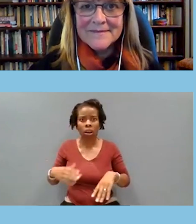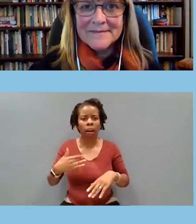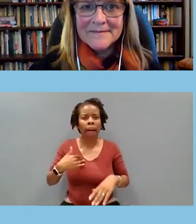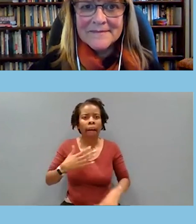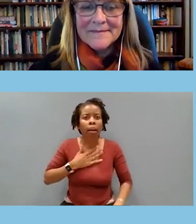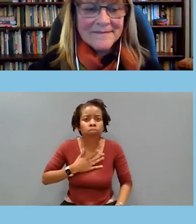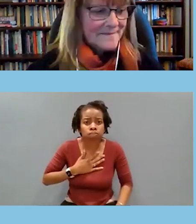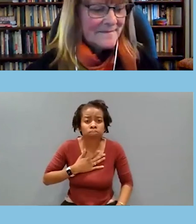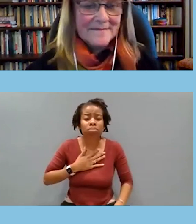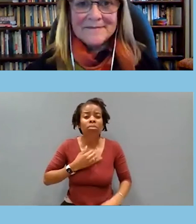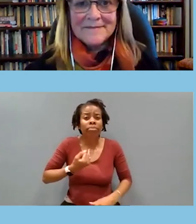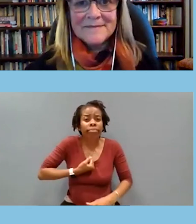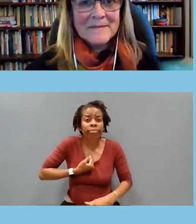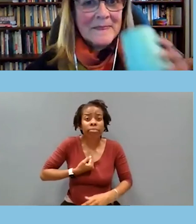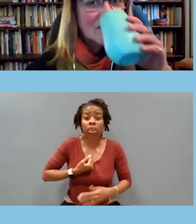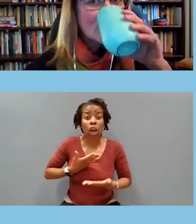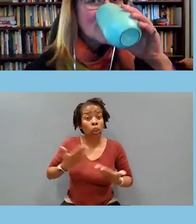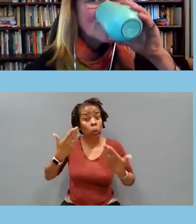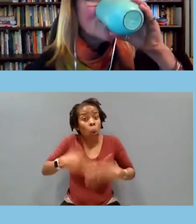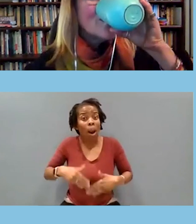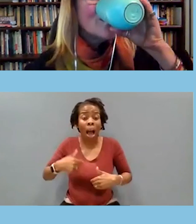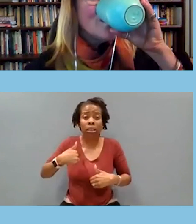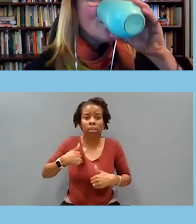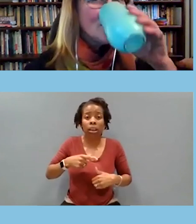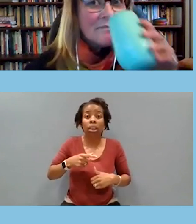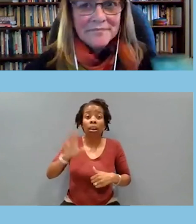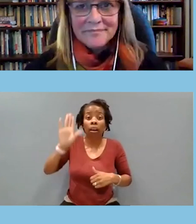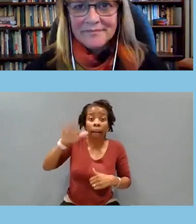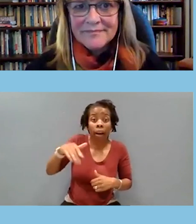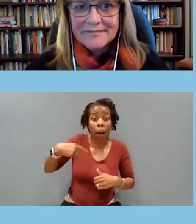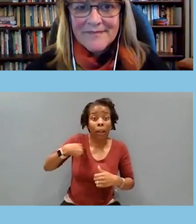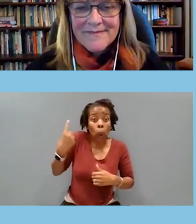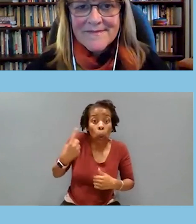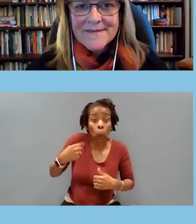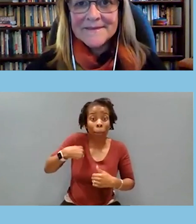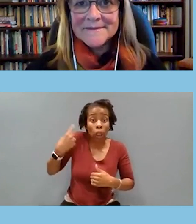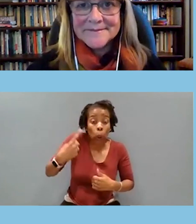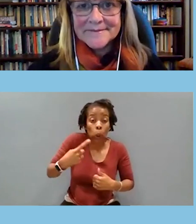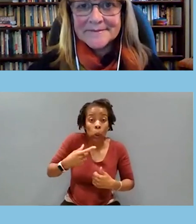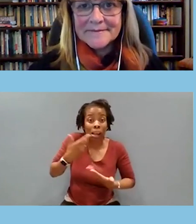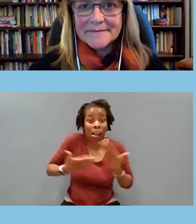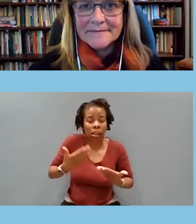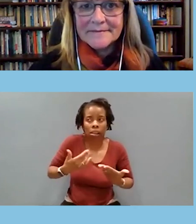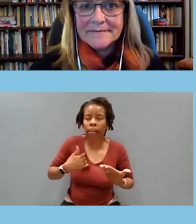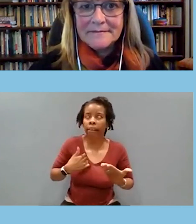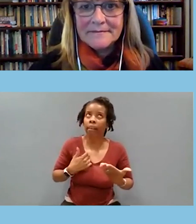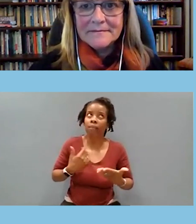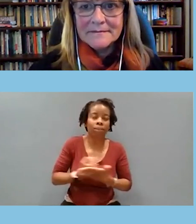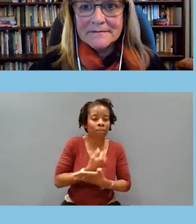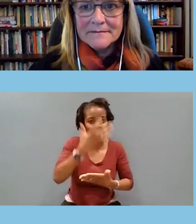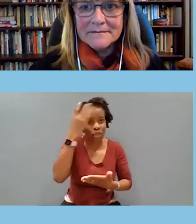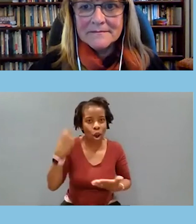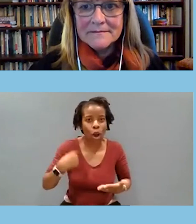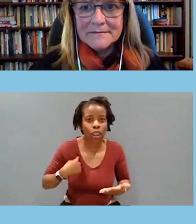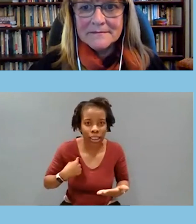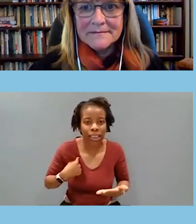night. And I think that this call that both of you have brought to us at the end to slow down and to reflect on how we've been doing